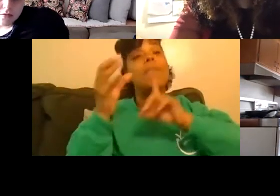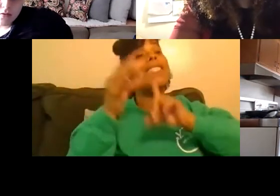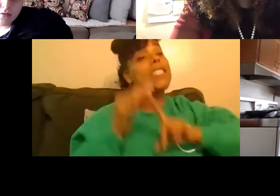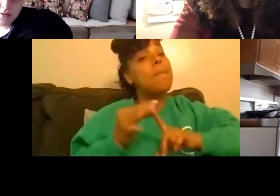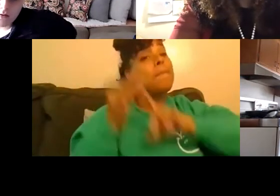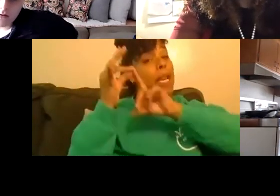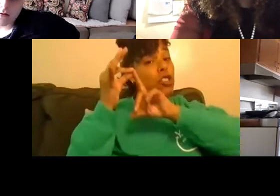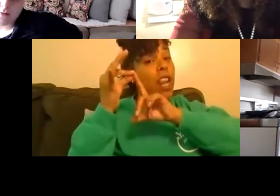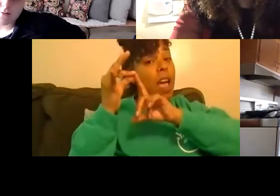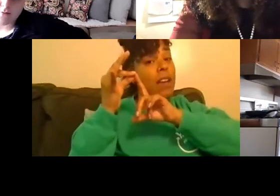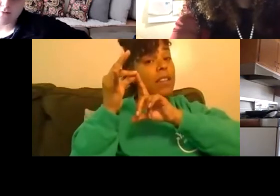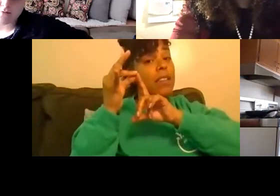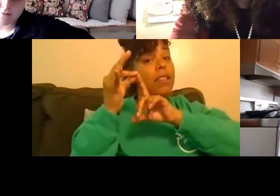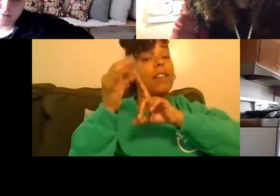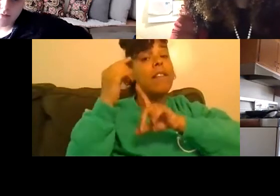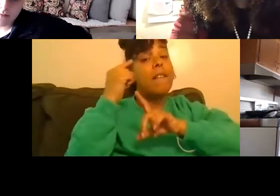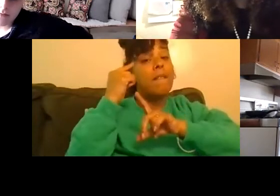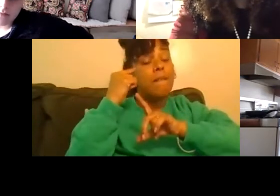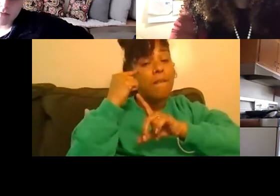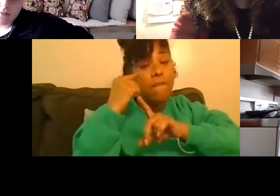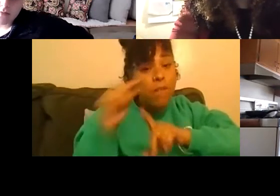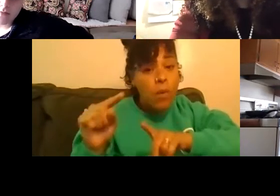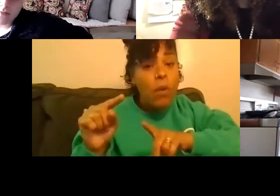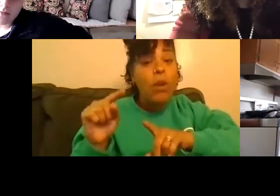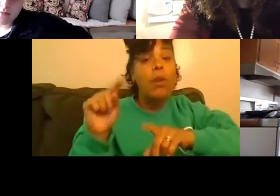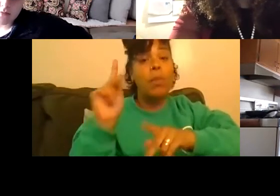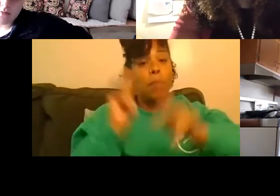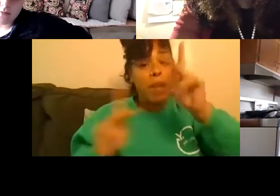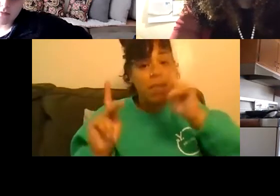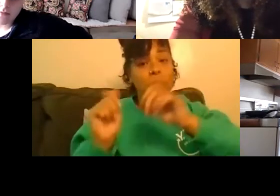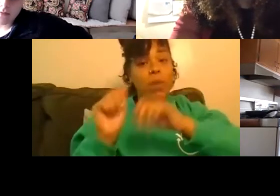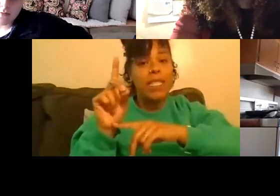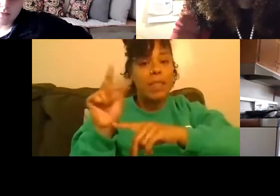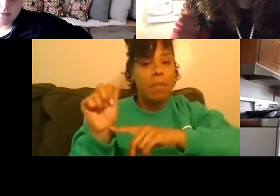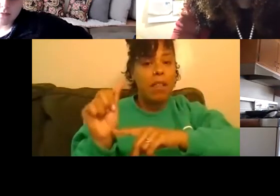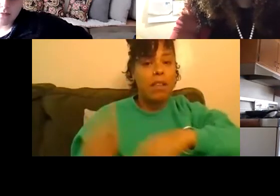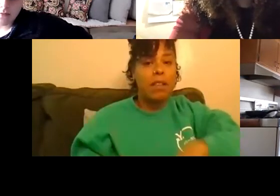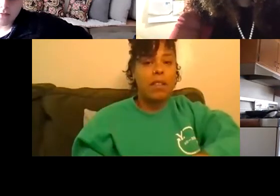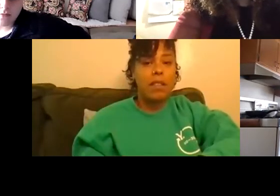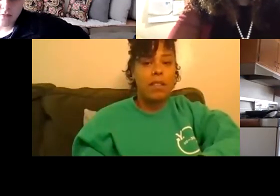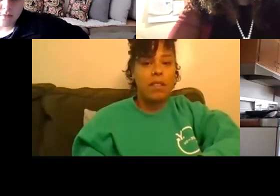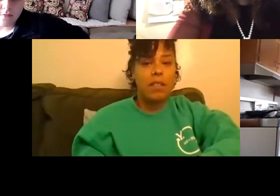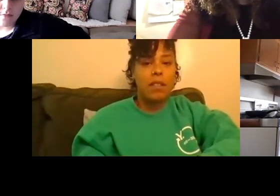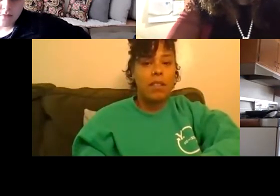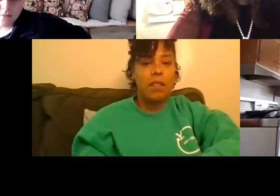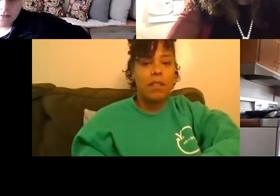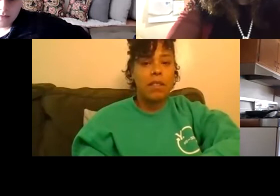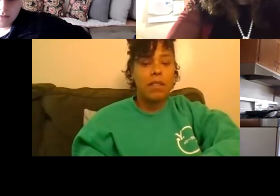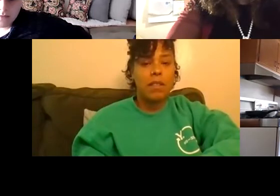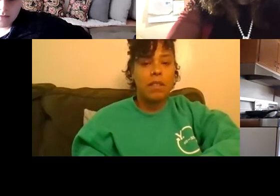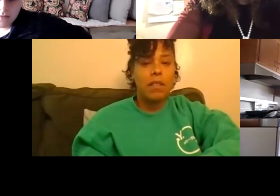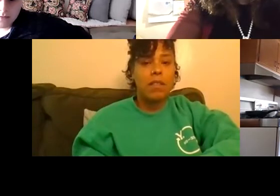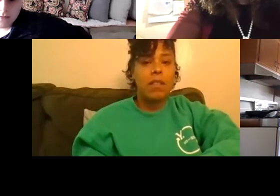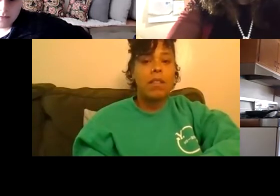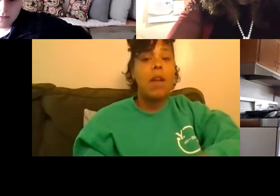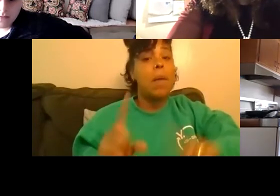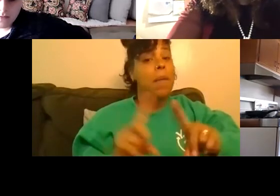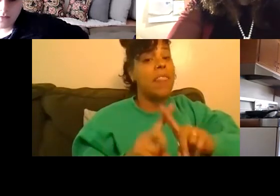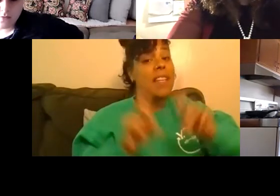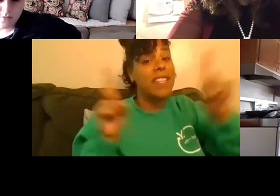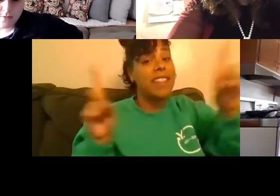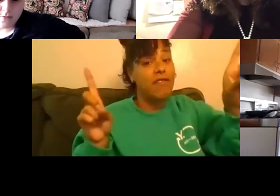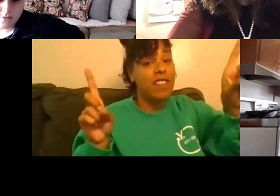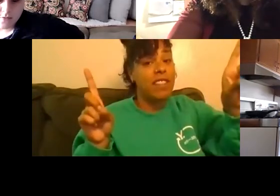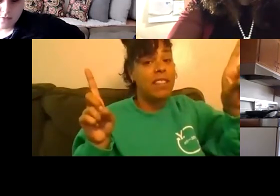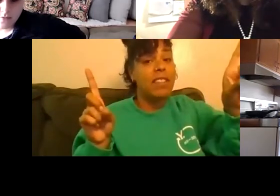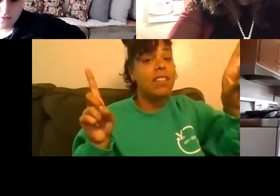specialize in giving life insurance to people with disabilities. Now, the difference is they won't give